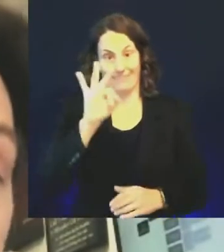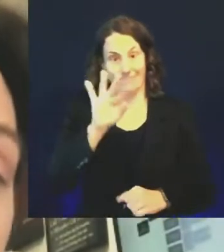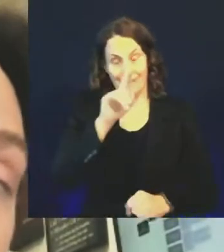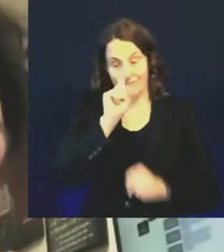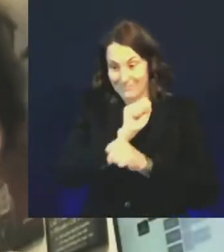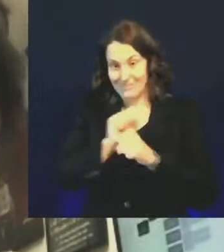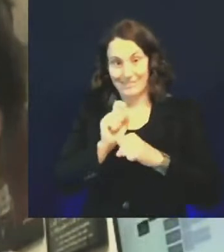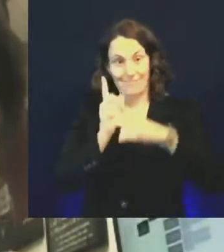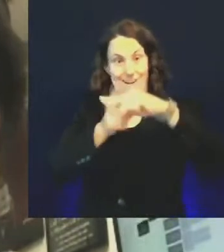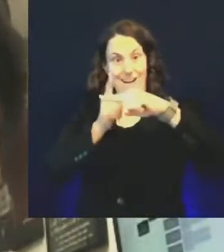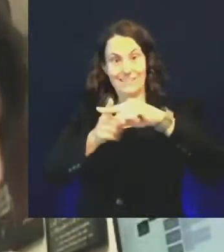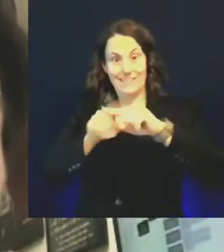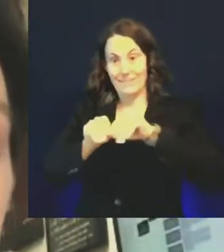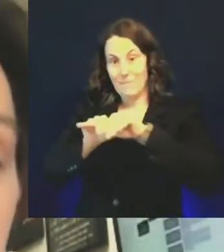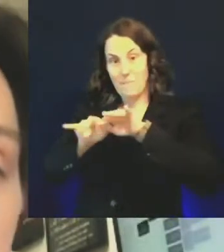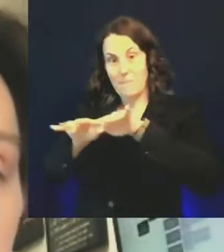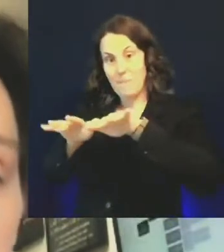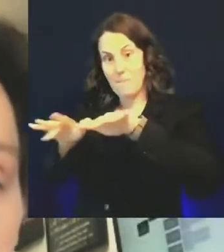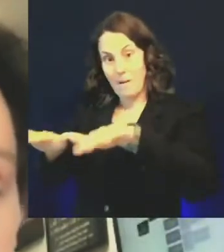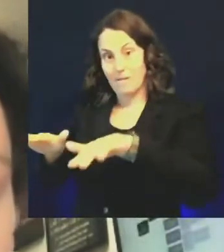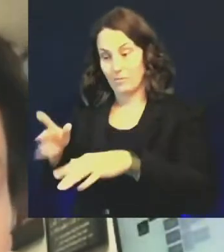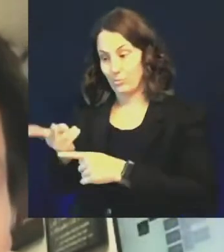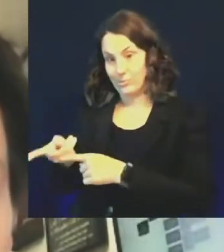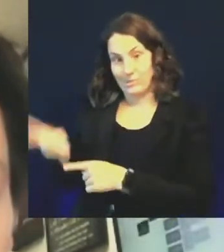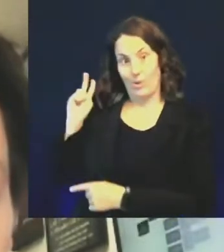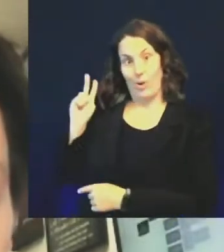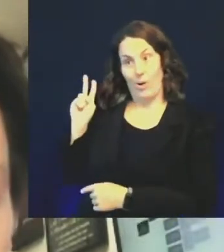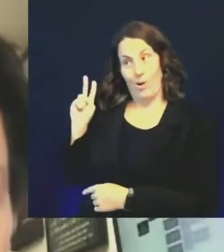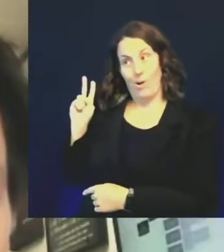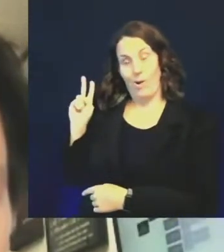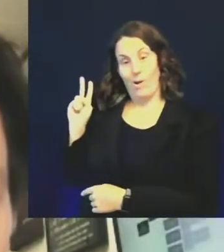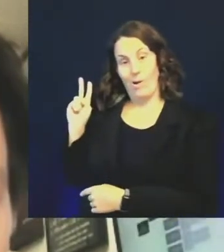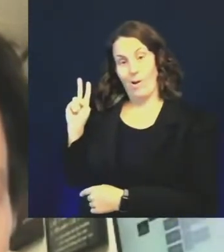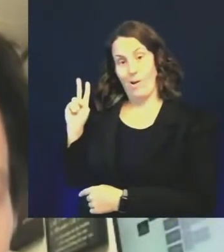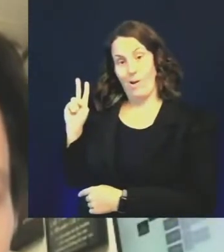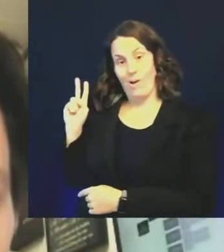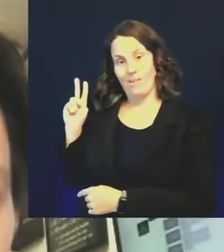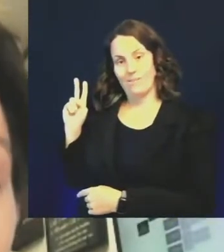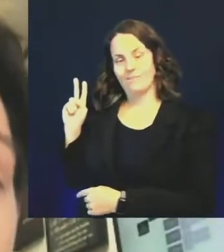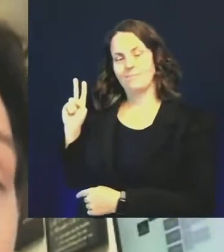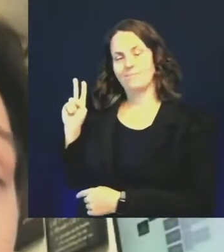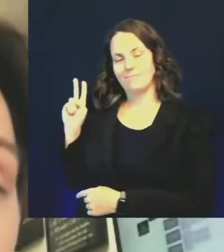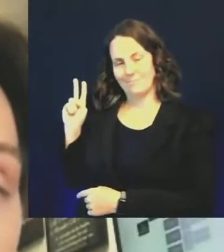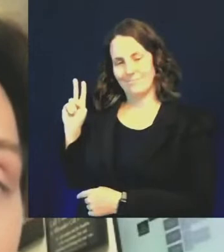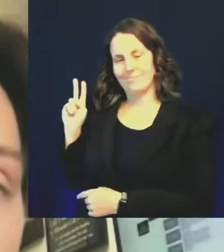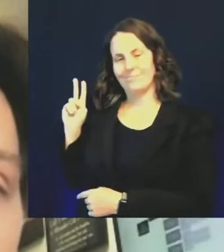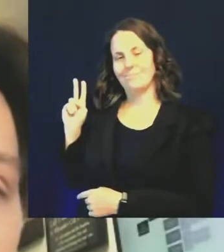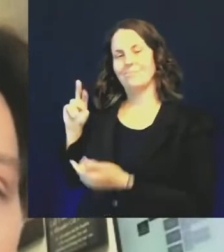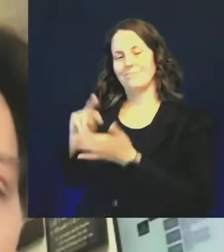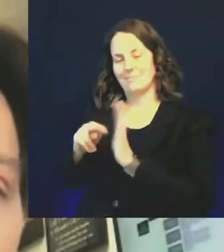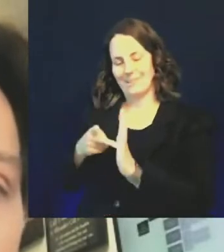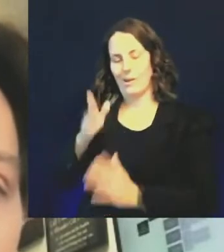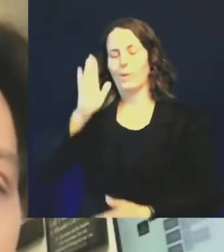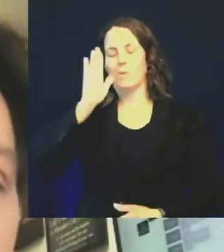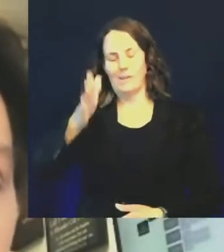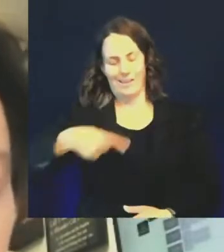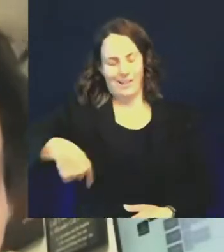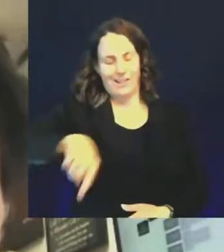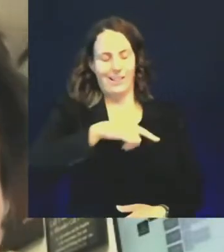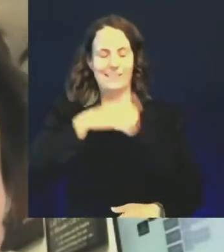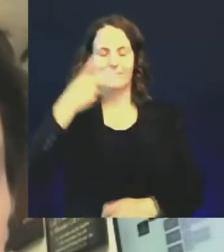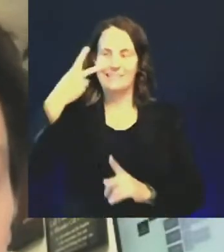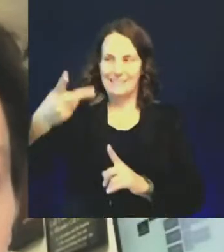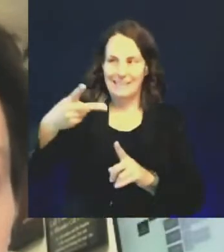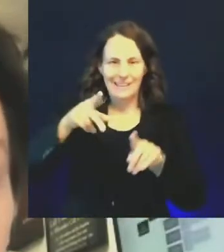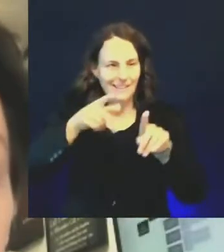ago, that is playing some role, because that evidence seems quite clear that when people get infected with